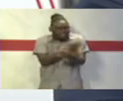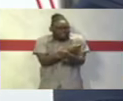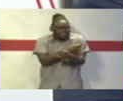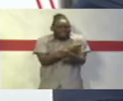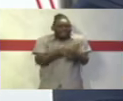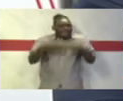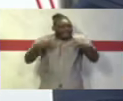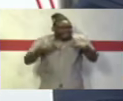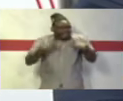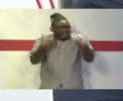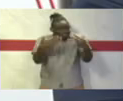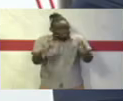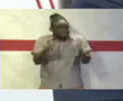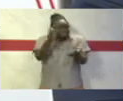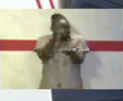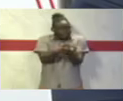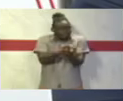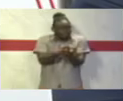by the WHO.